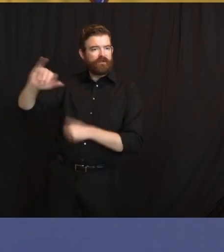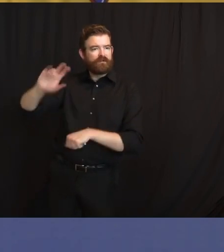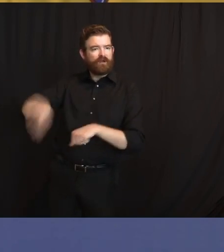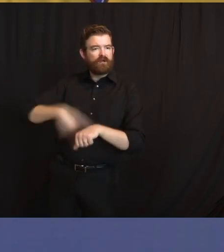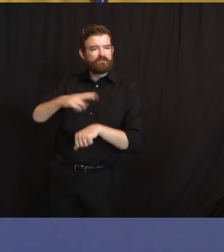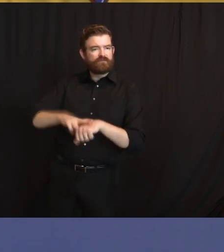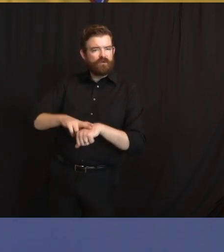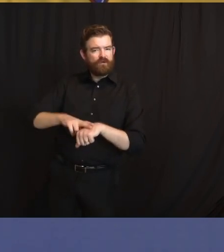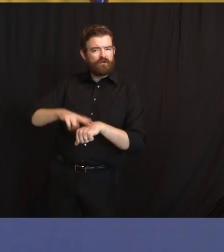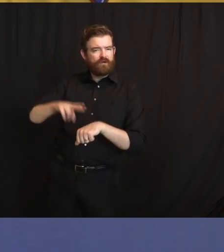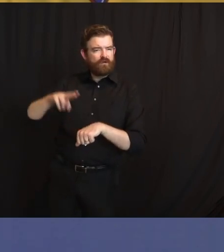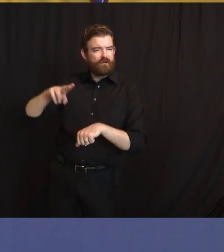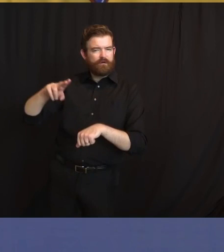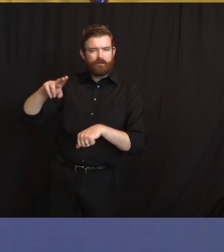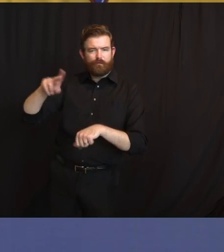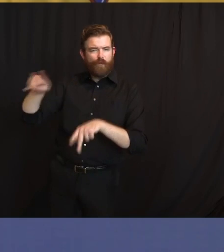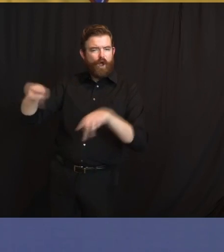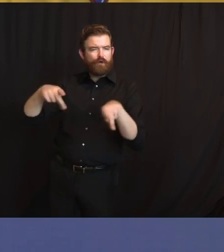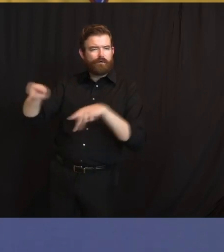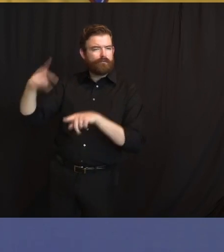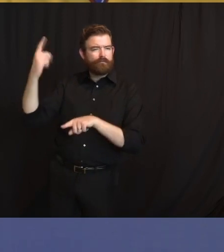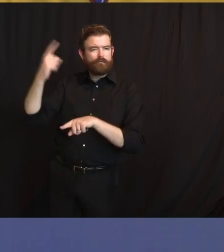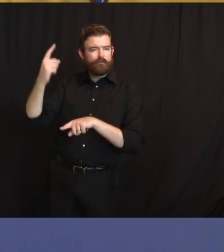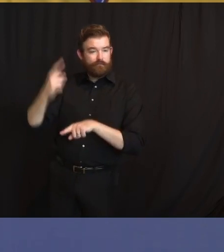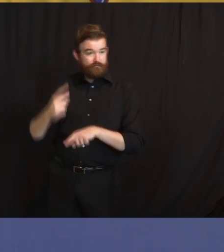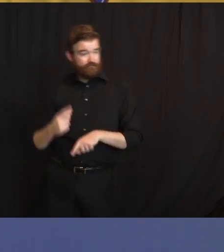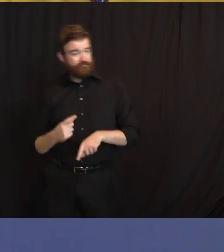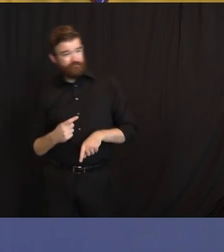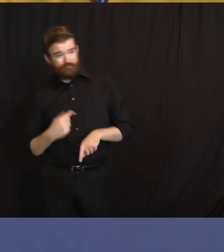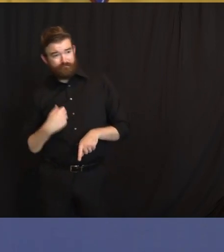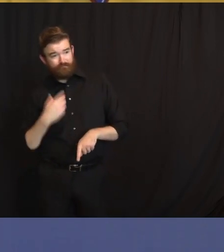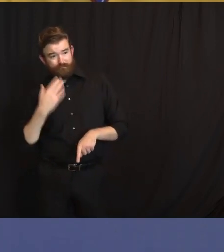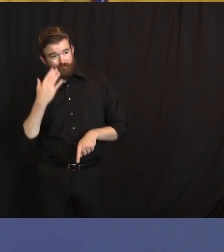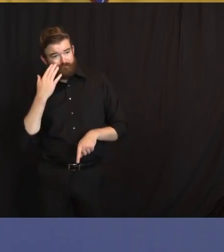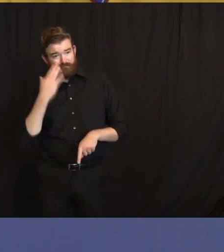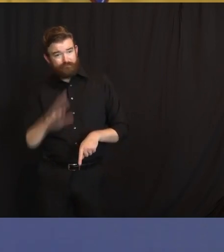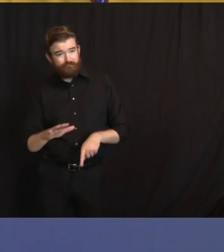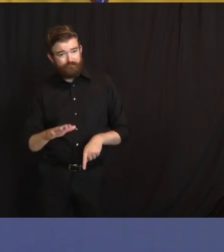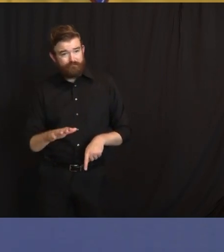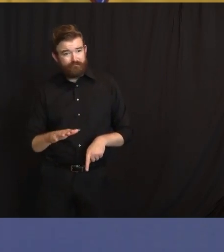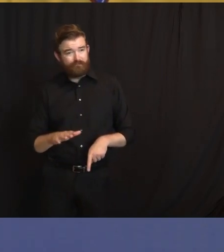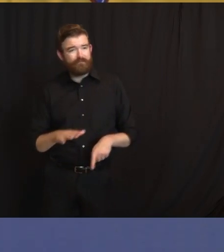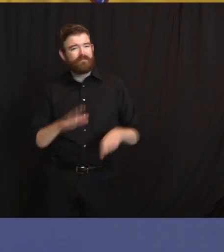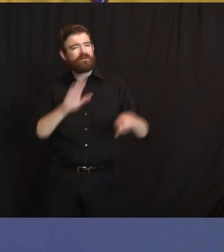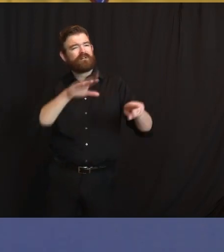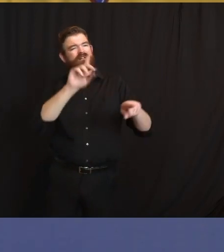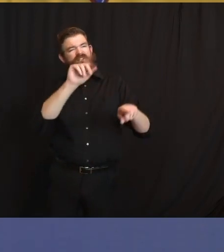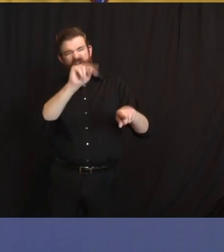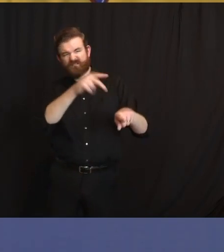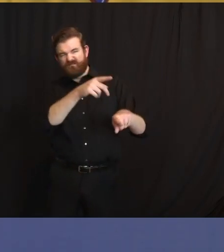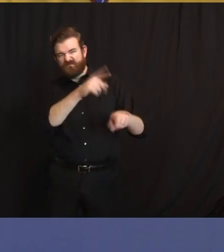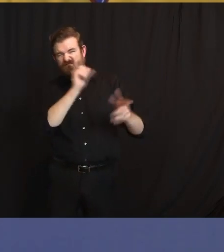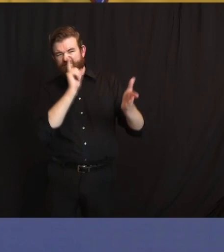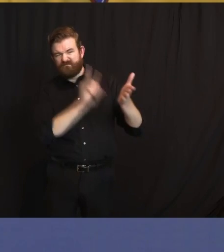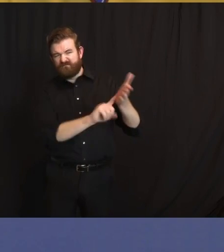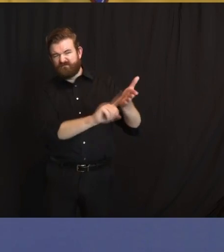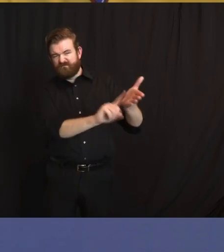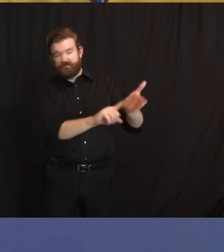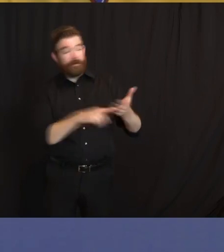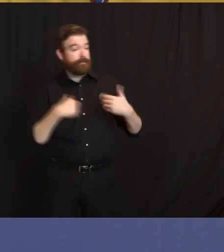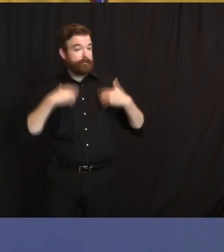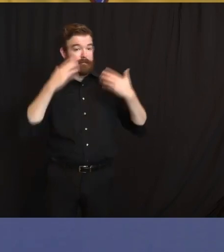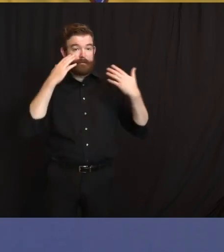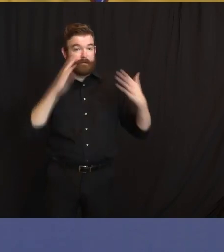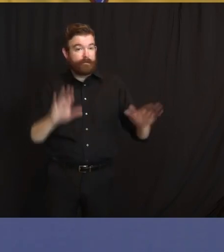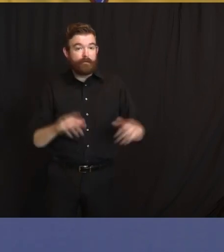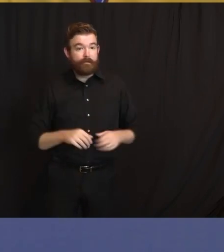that are similarly defunct. We're going to have to follow up with you. Dan, will you help me out there? I've got literally no insight on this. I applaud Princeton